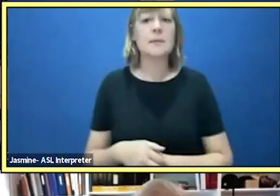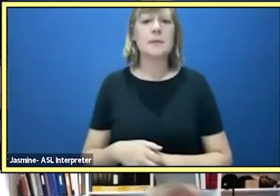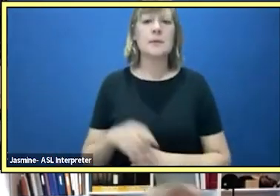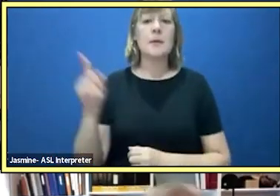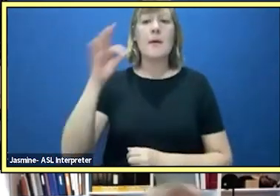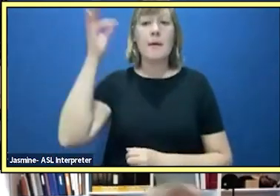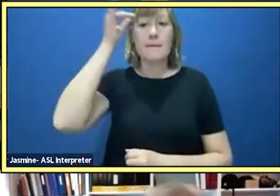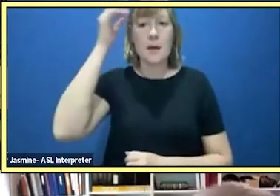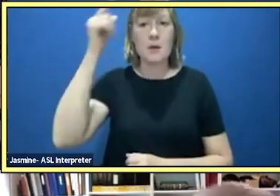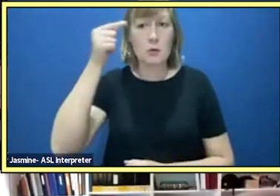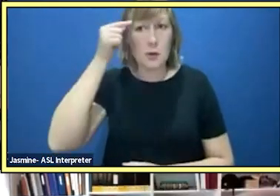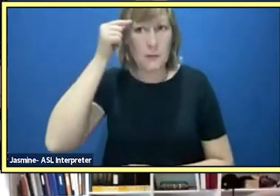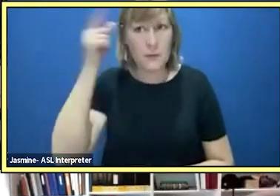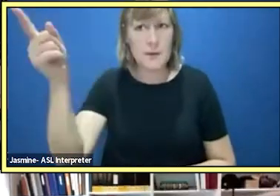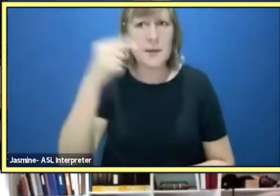those things.